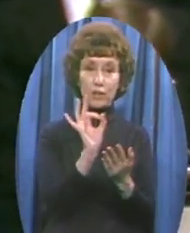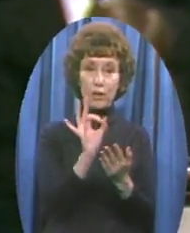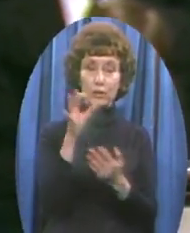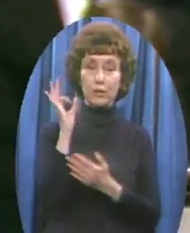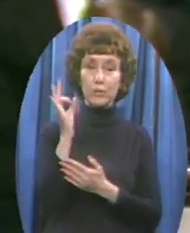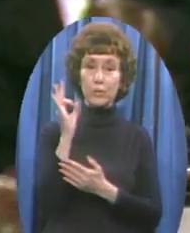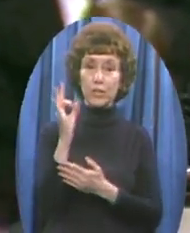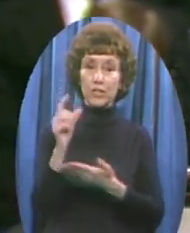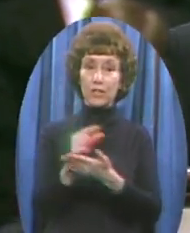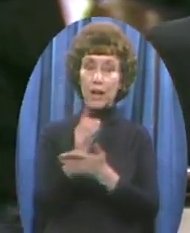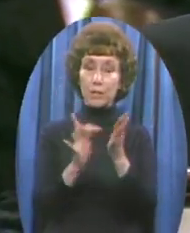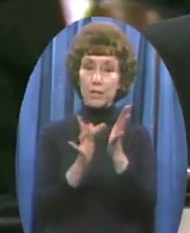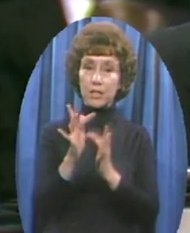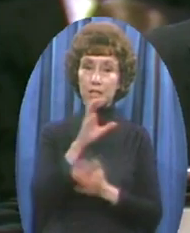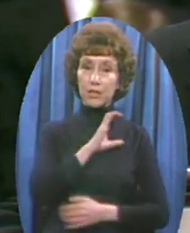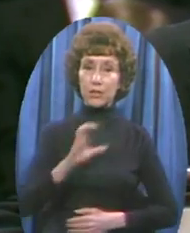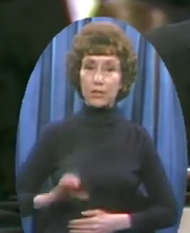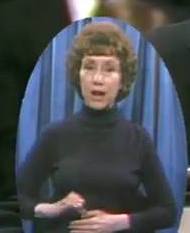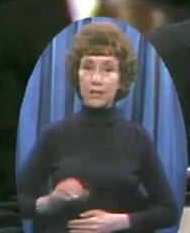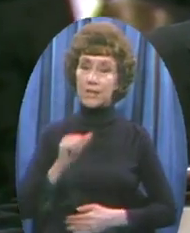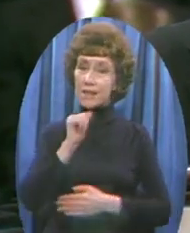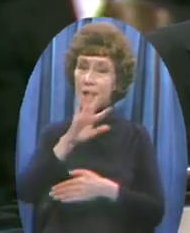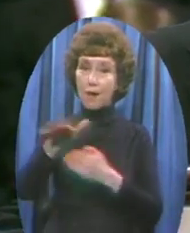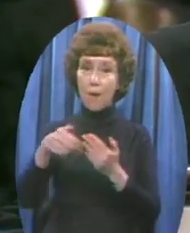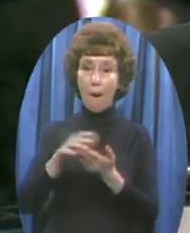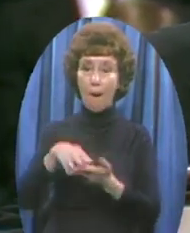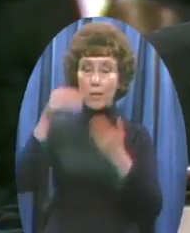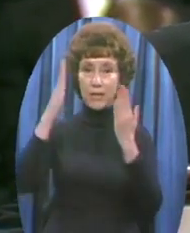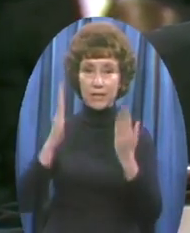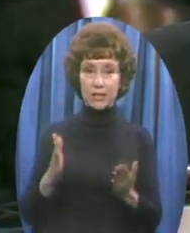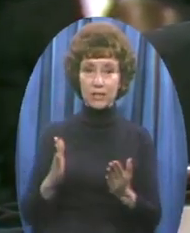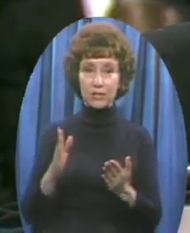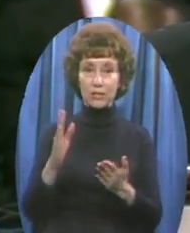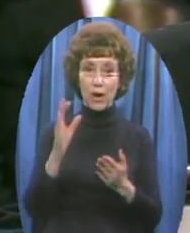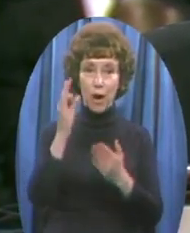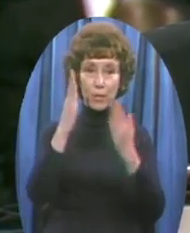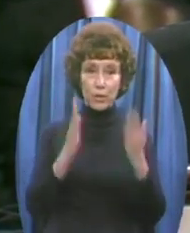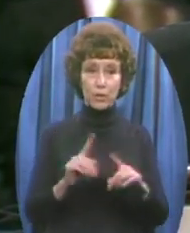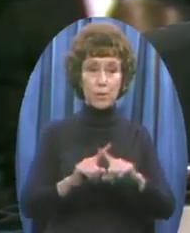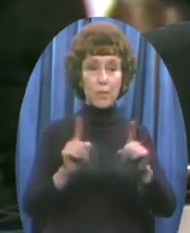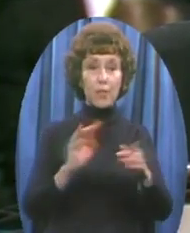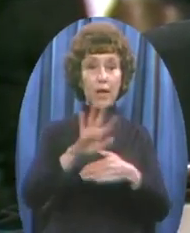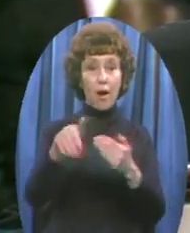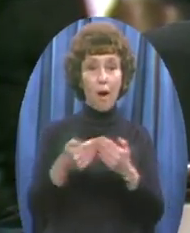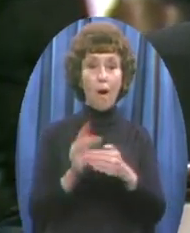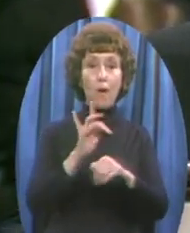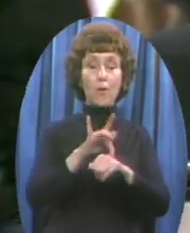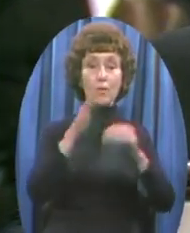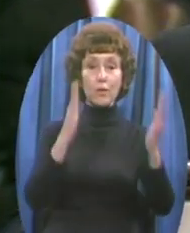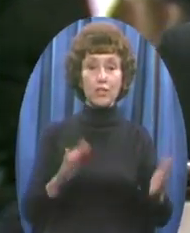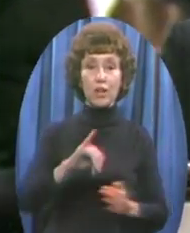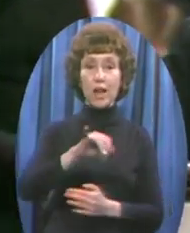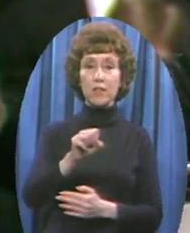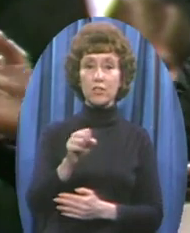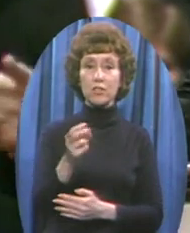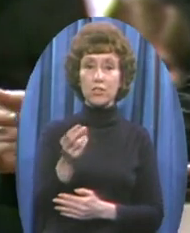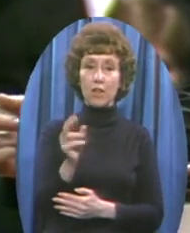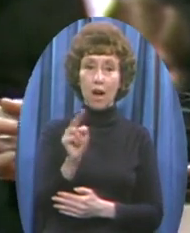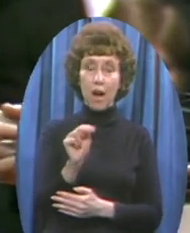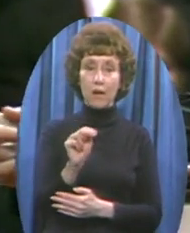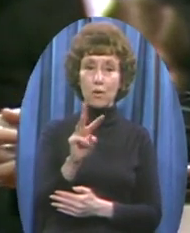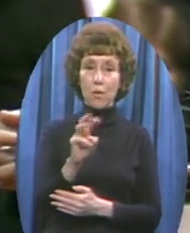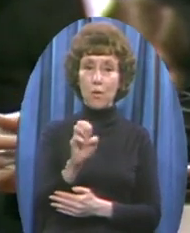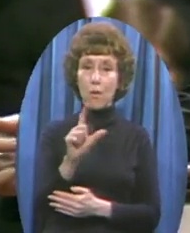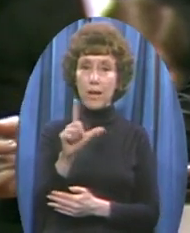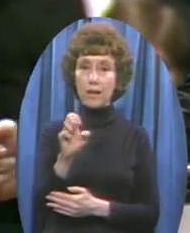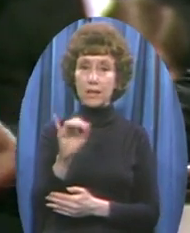all preachers, but they're all reachers sharing Him. Amen. And as John Wesley taught his students, he told his students,